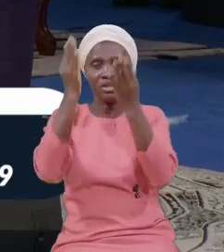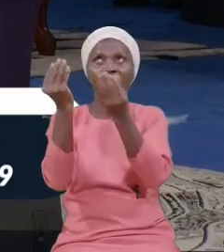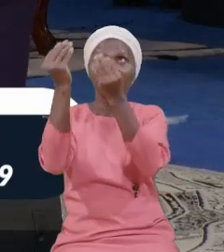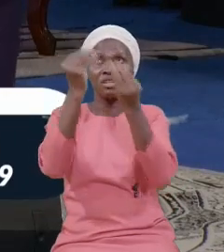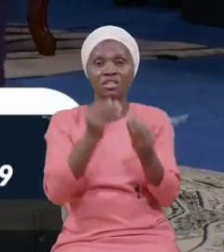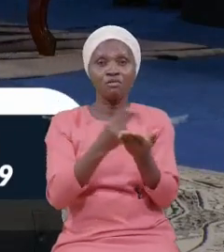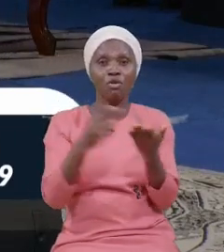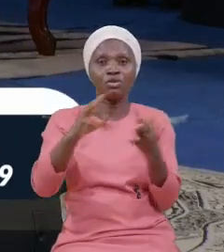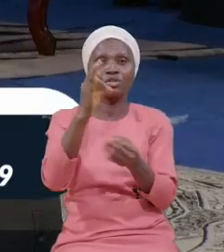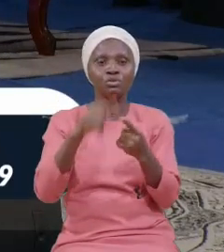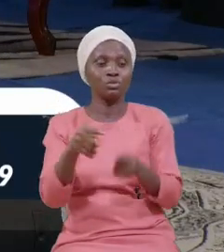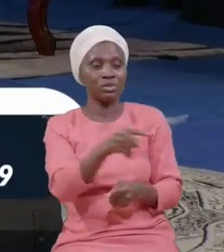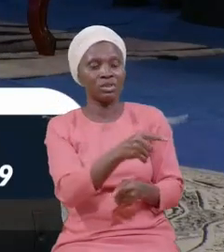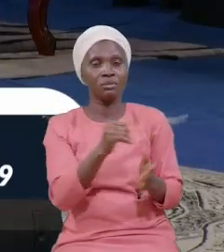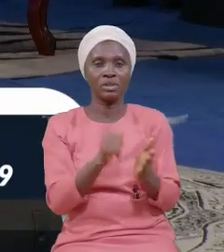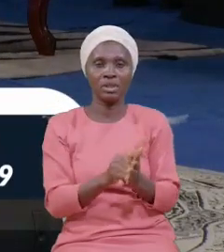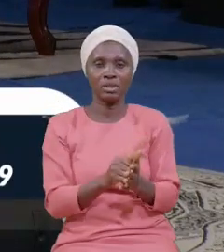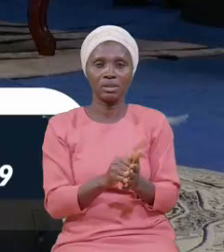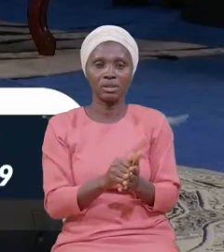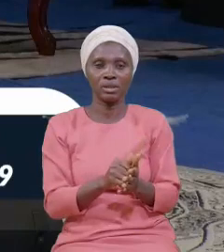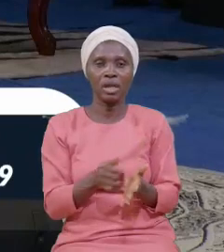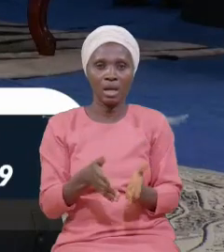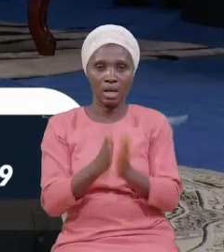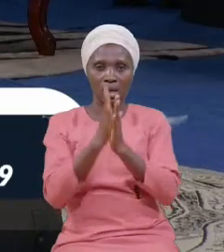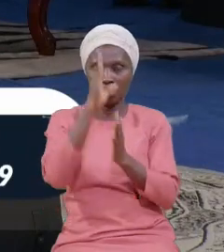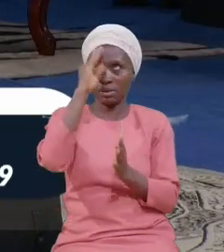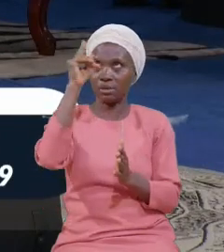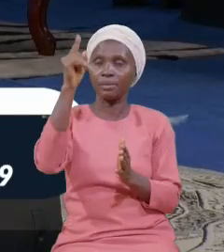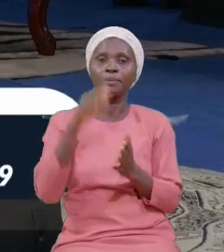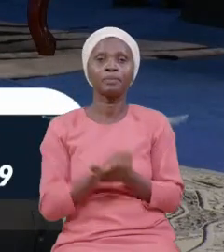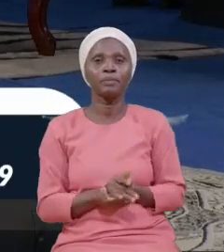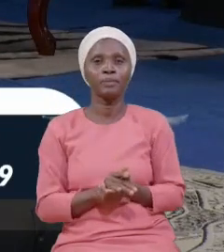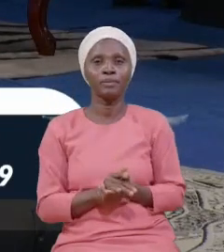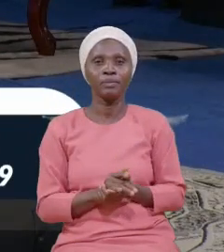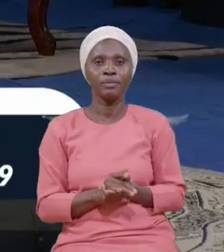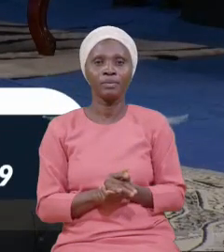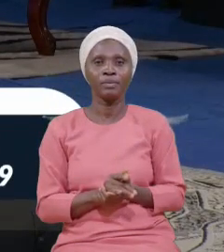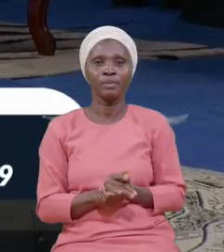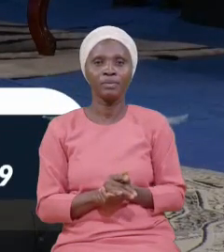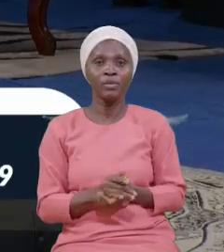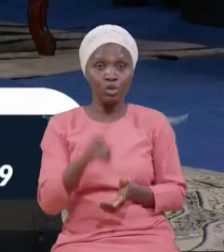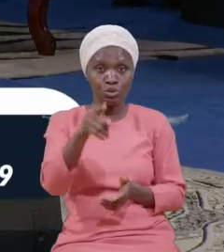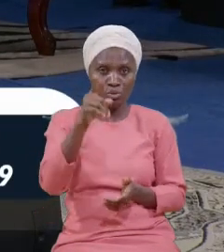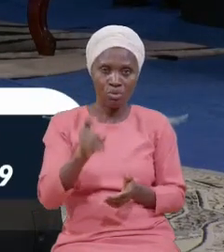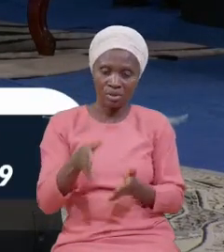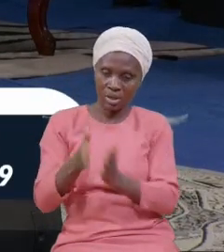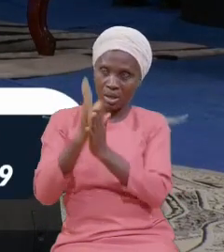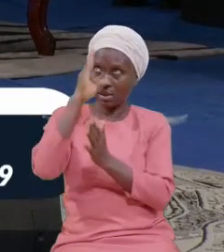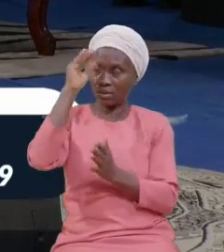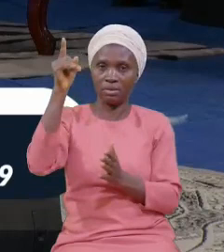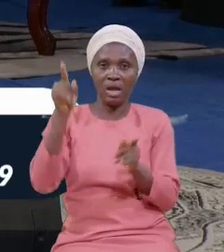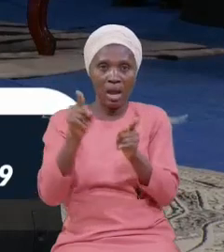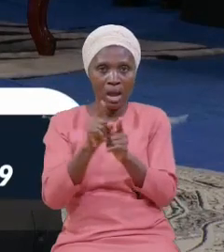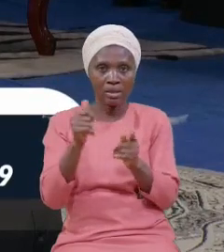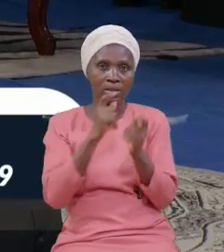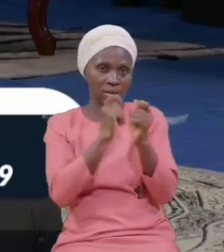to them that ask him. You must ask him as a gift. You must ask him as the